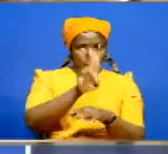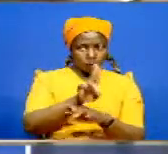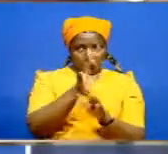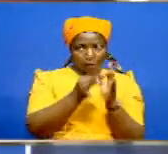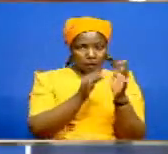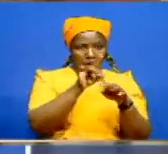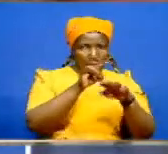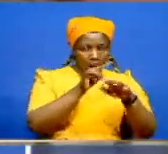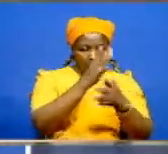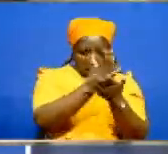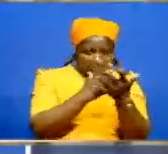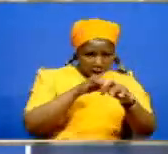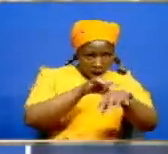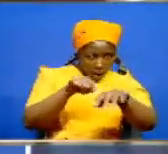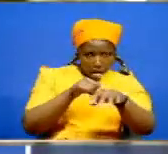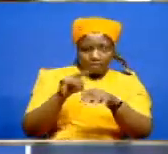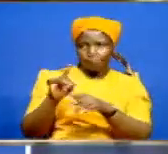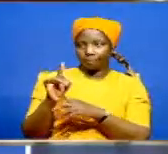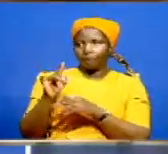hour,